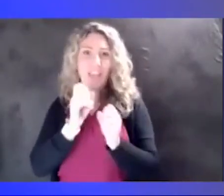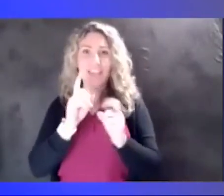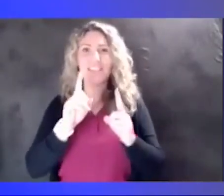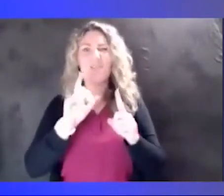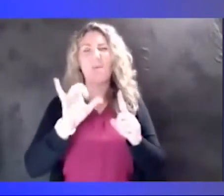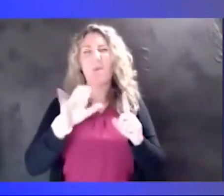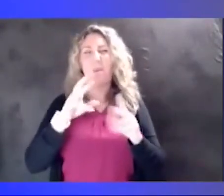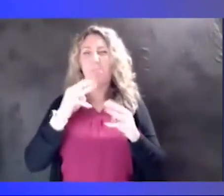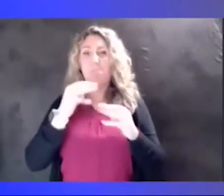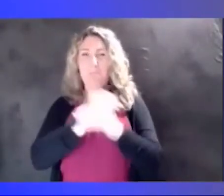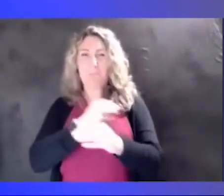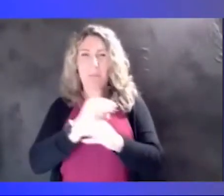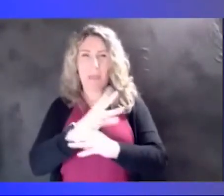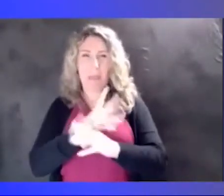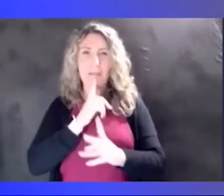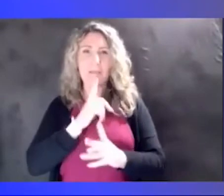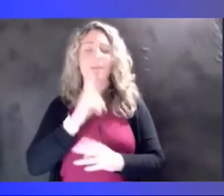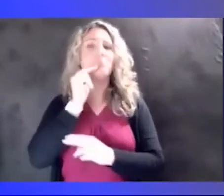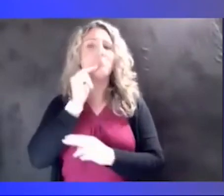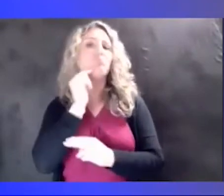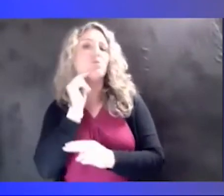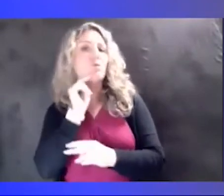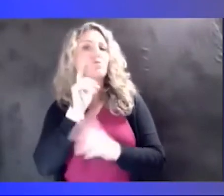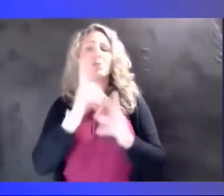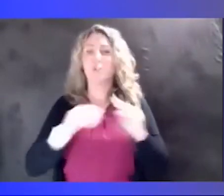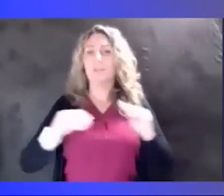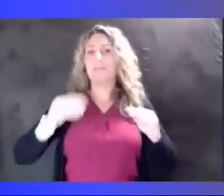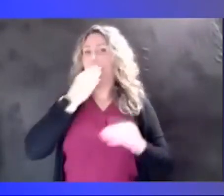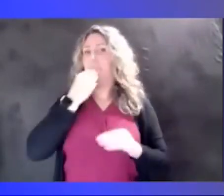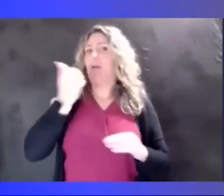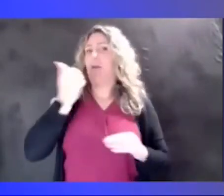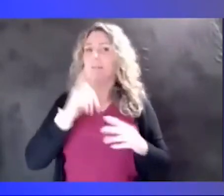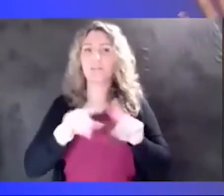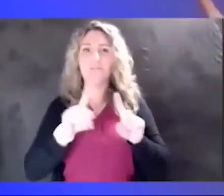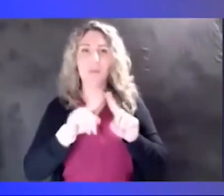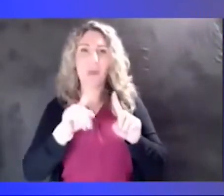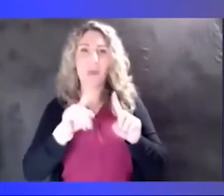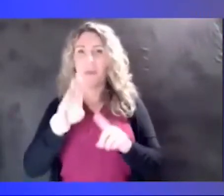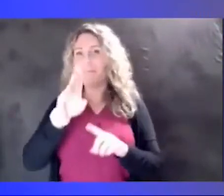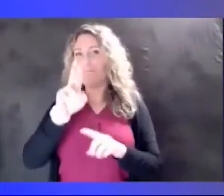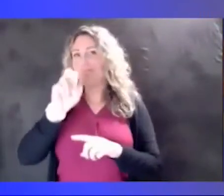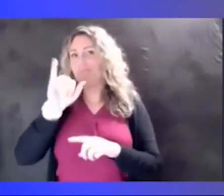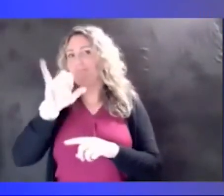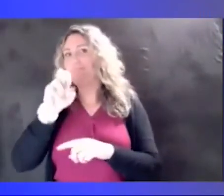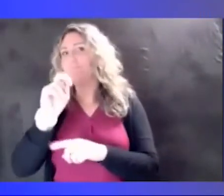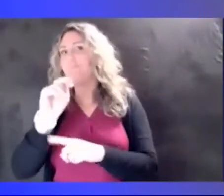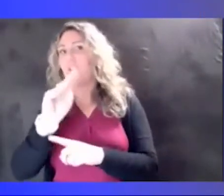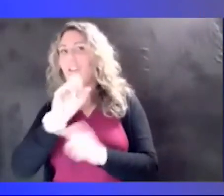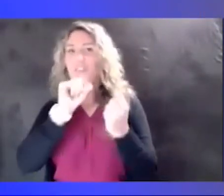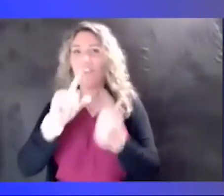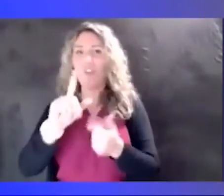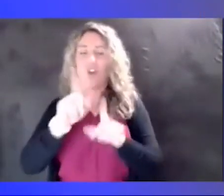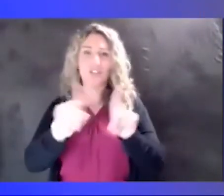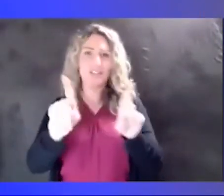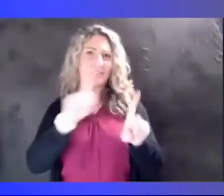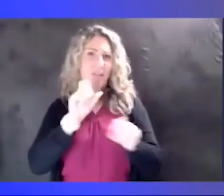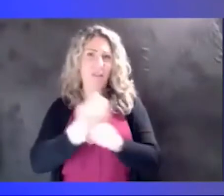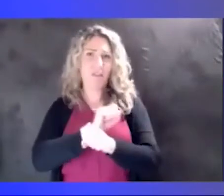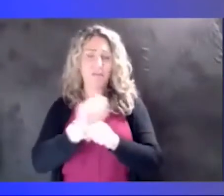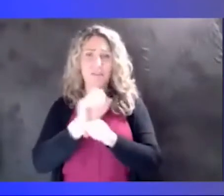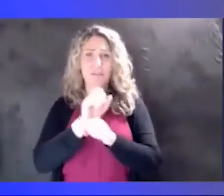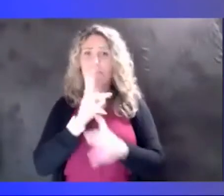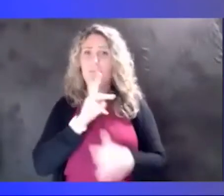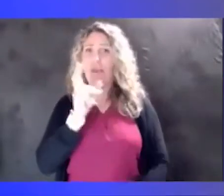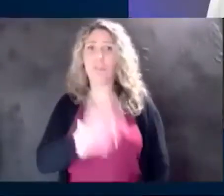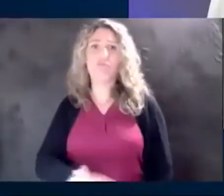things, nutrition has a bigger weight. But Brian, we are all different, absolutely, and the journey is different for